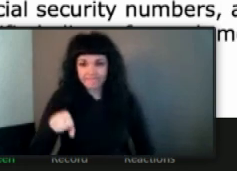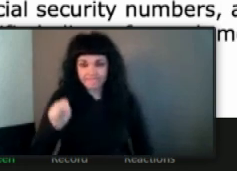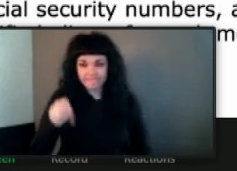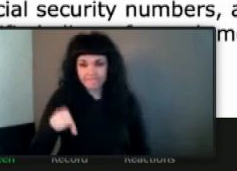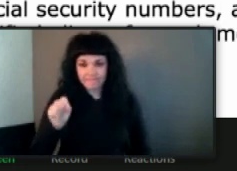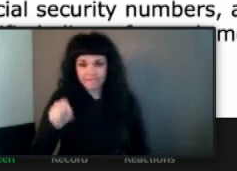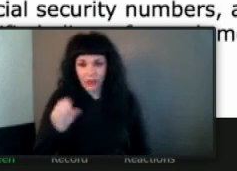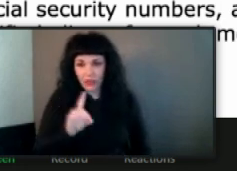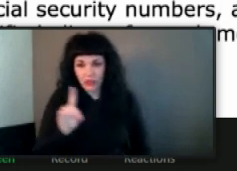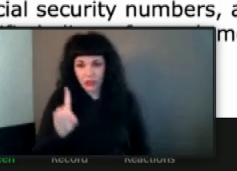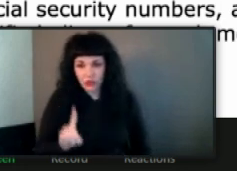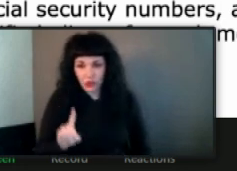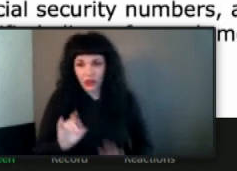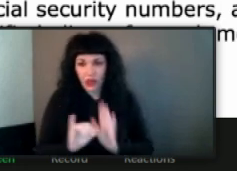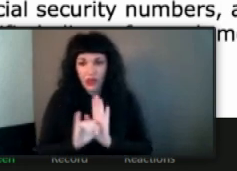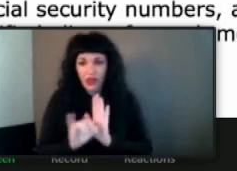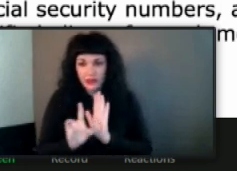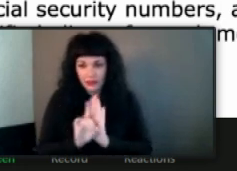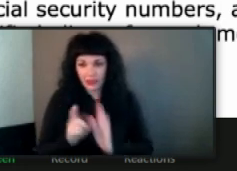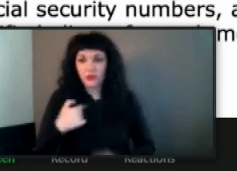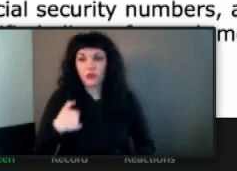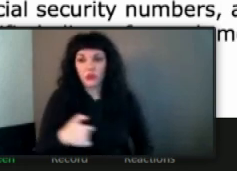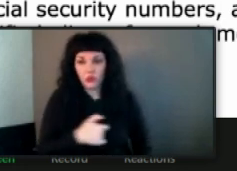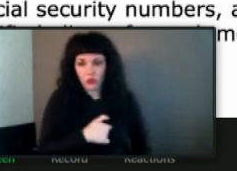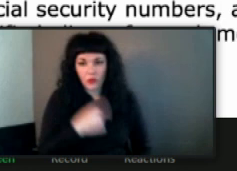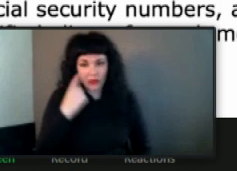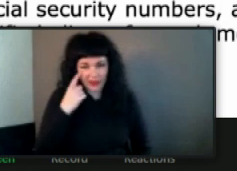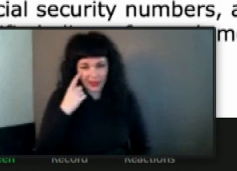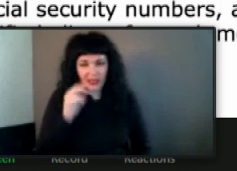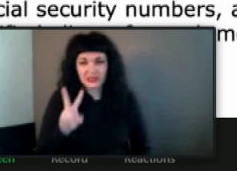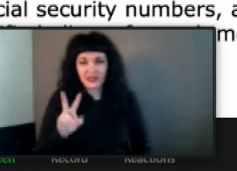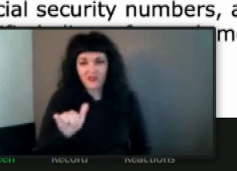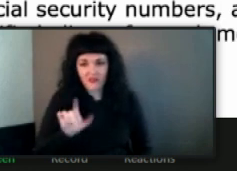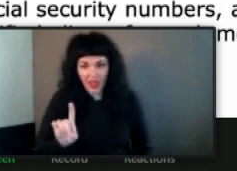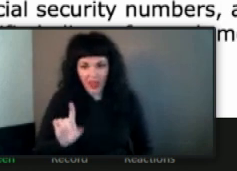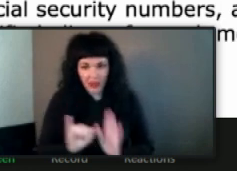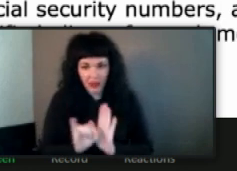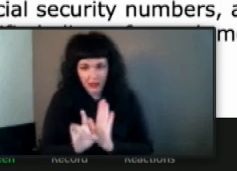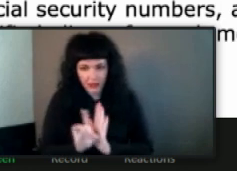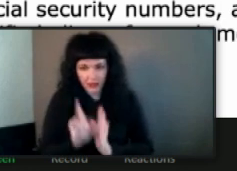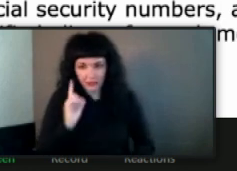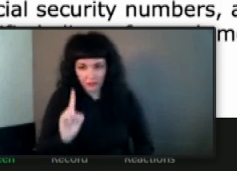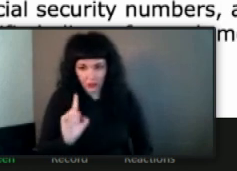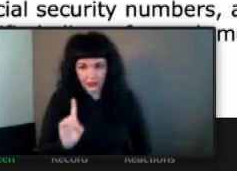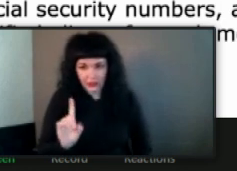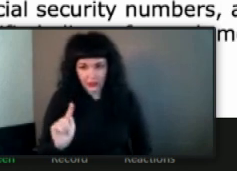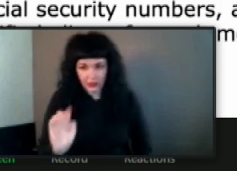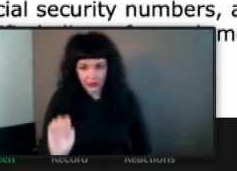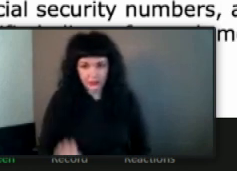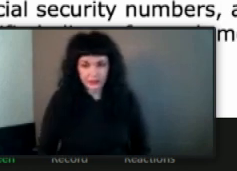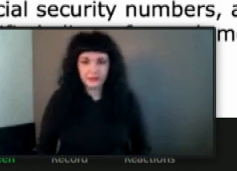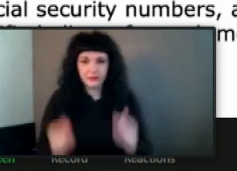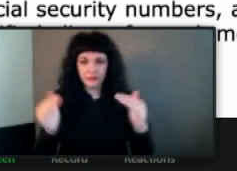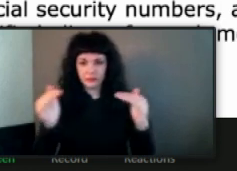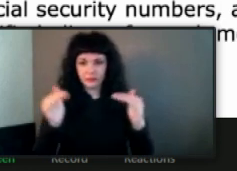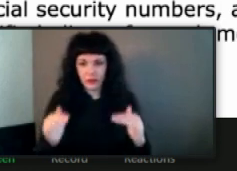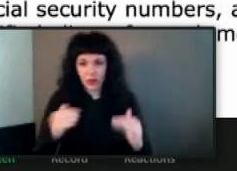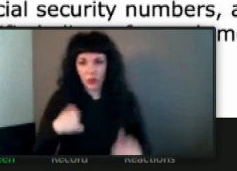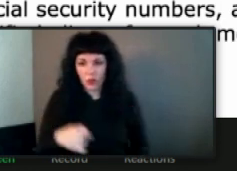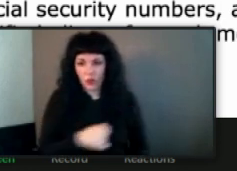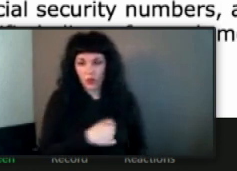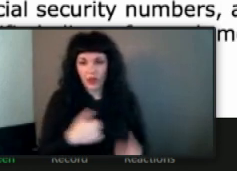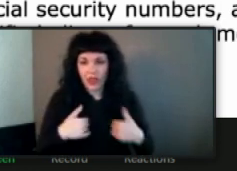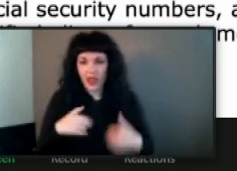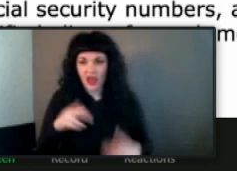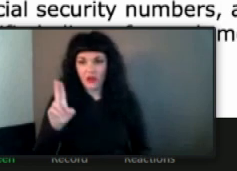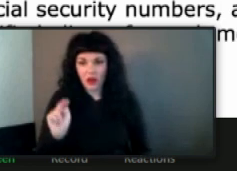a valid ID at DTE. And then we have May undocumented clients apply for